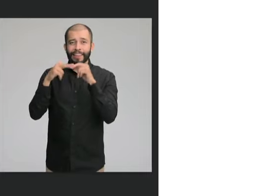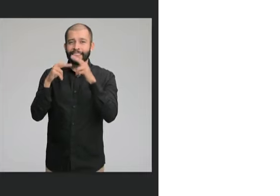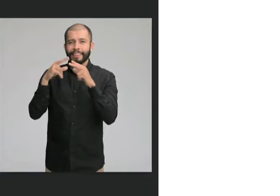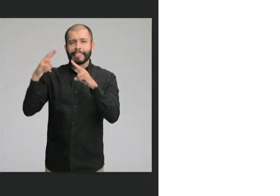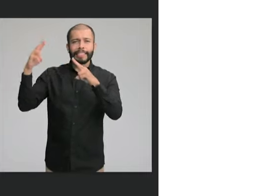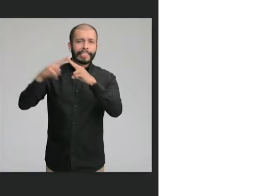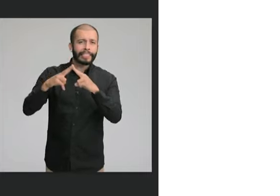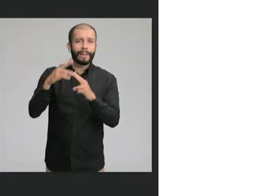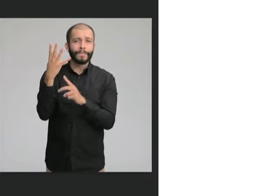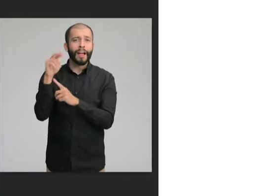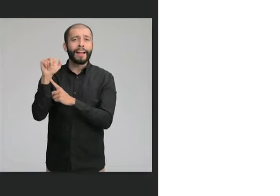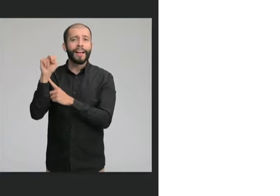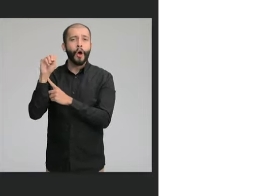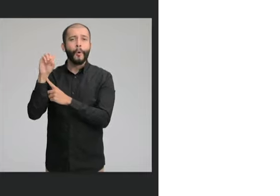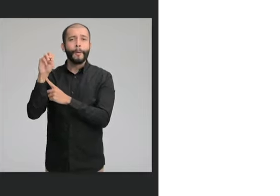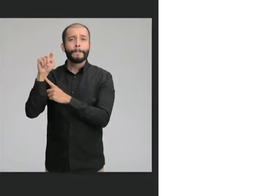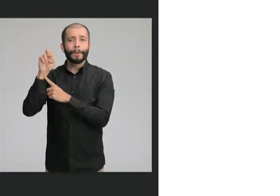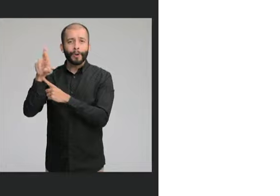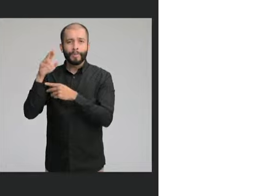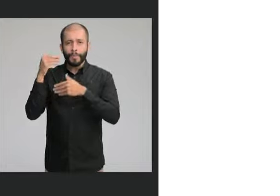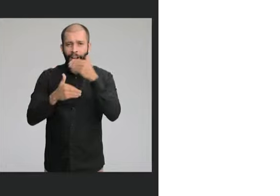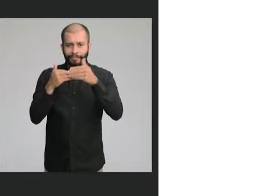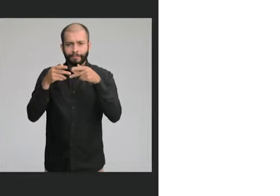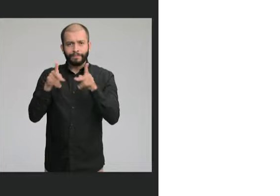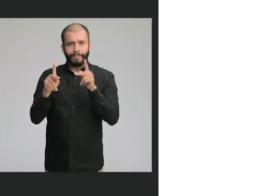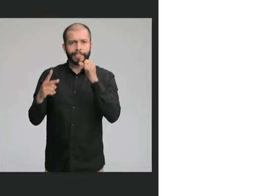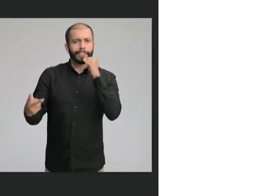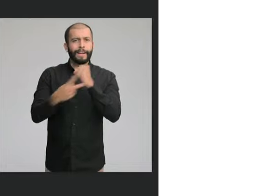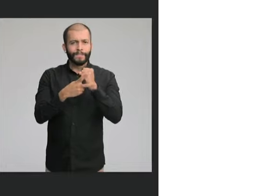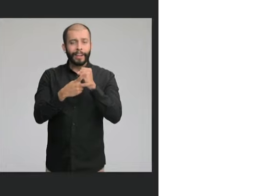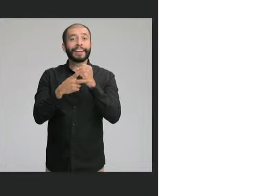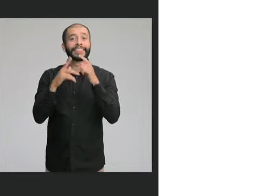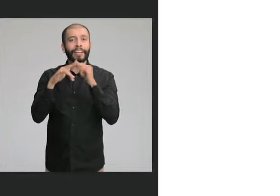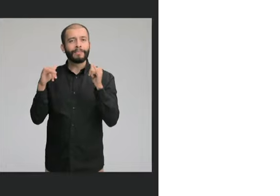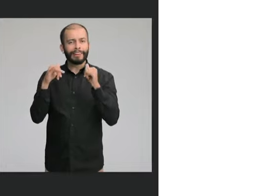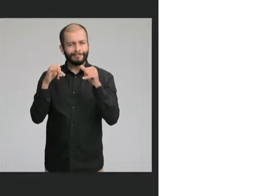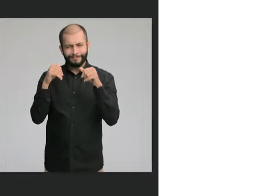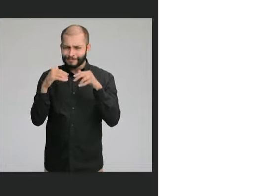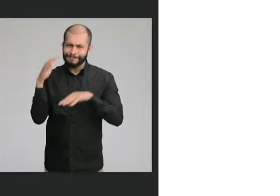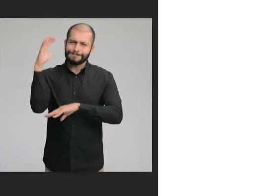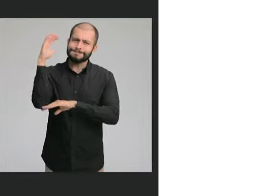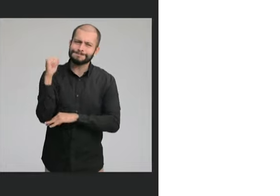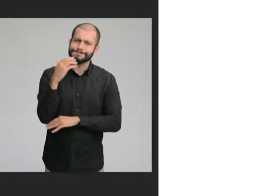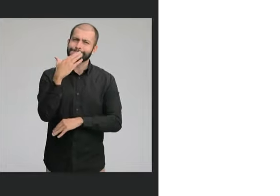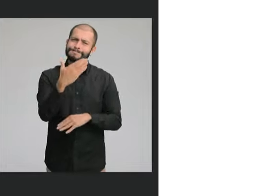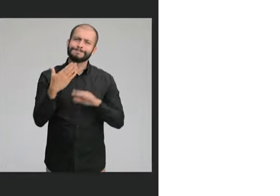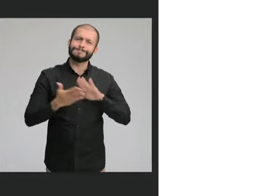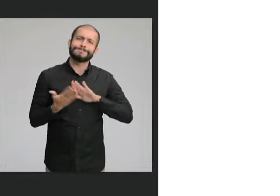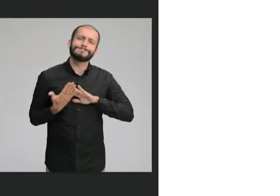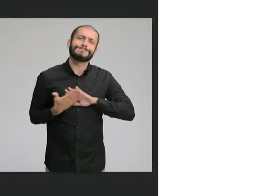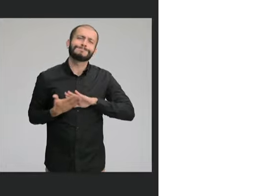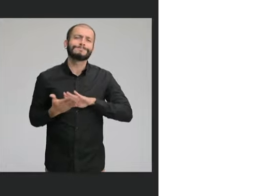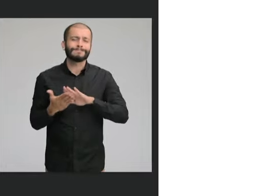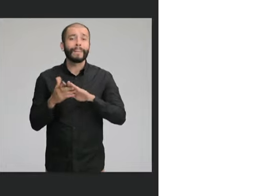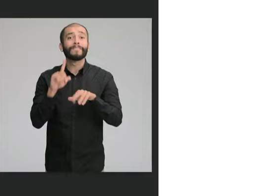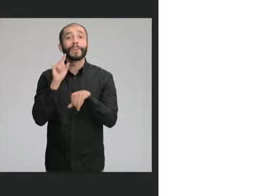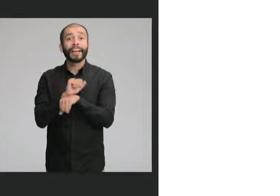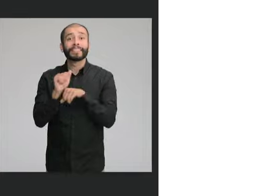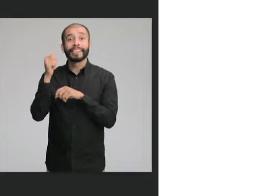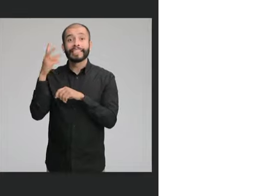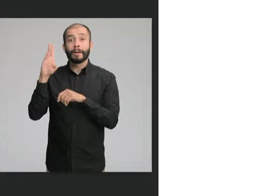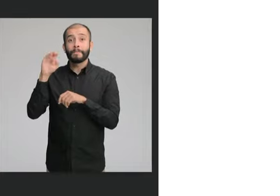state-of-the-art 4-nanometer process, 16 enabling greater efficiency while delivering even more performance. In fact,